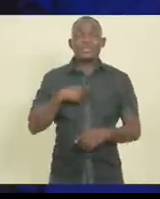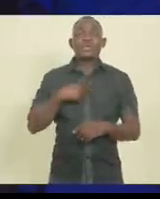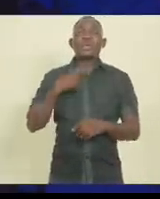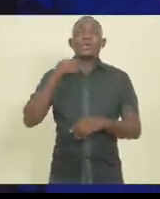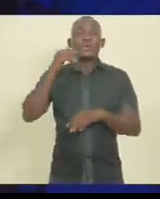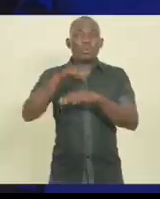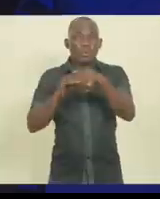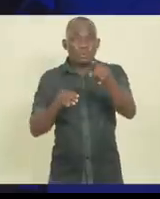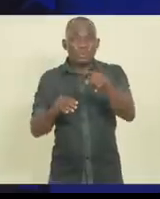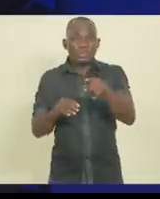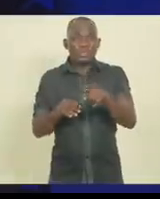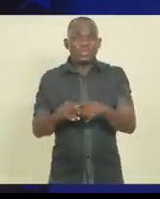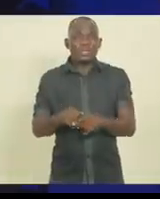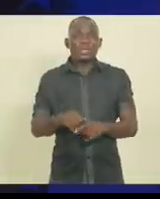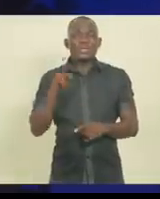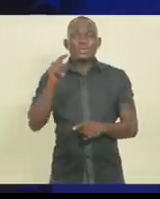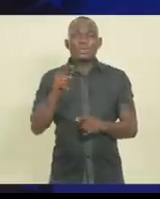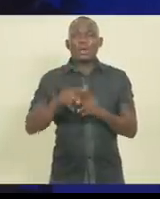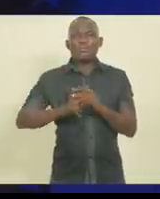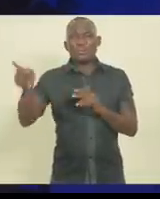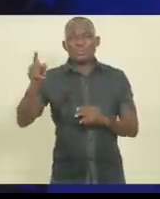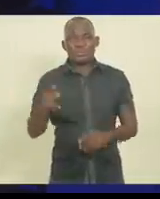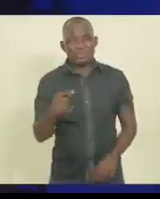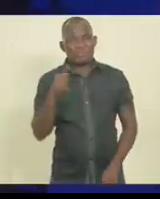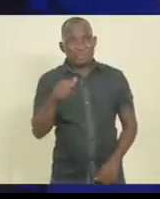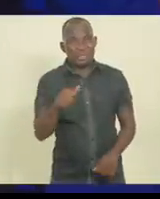you to this house.